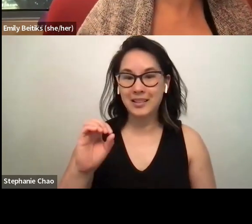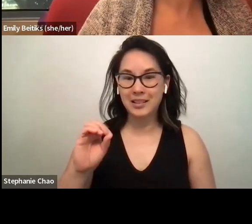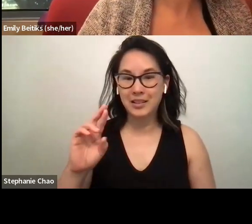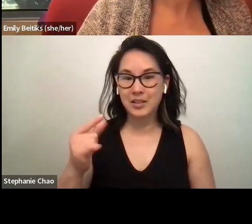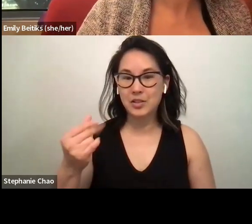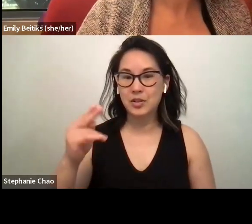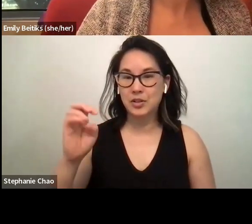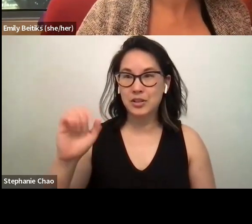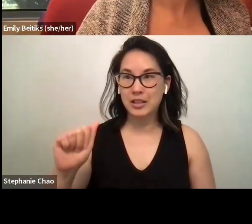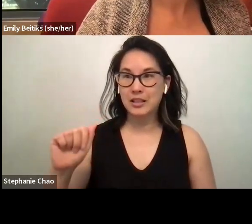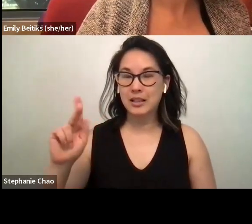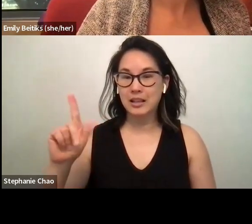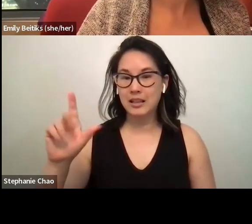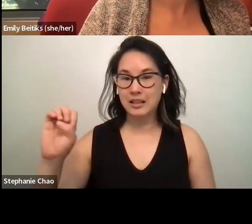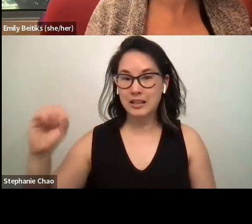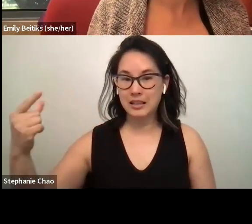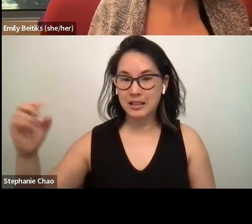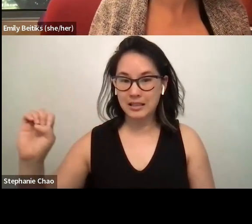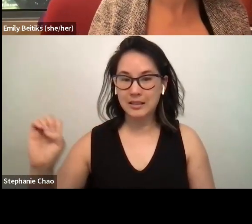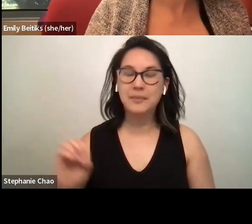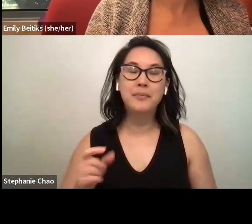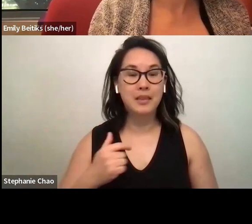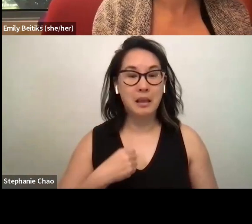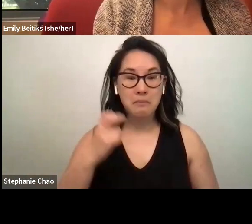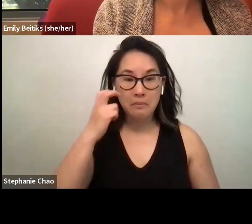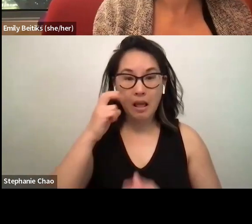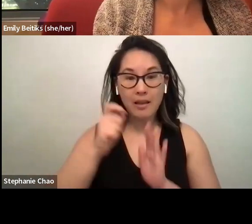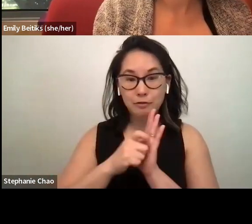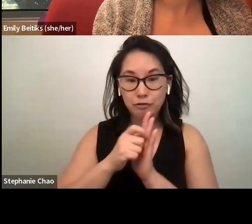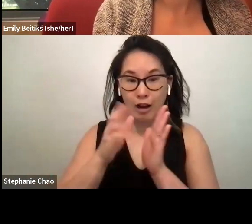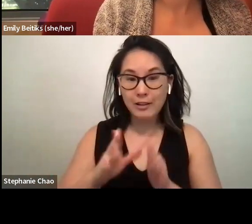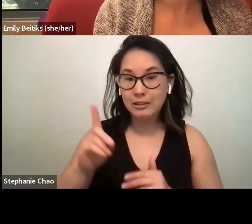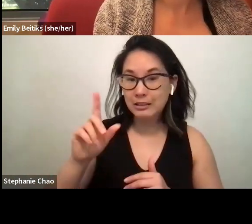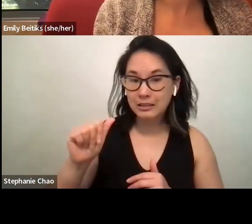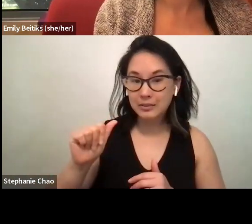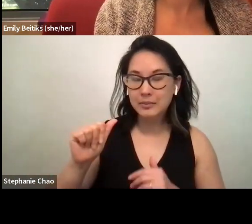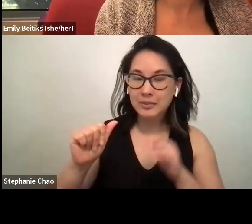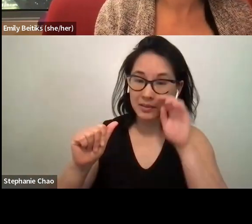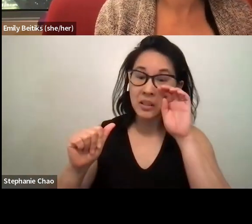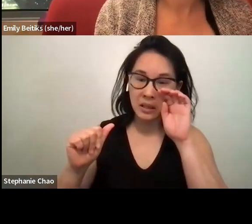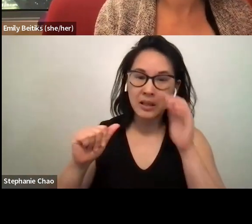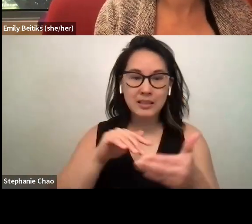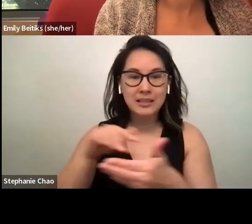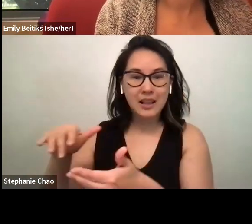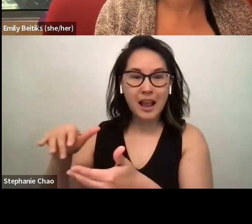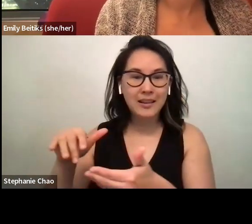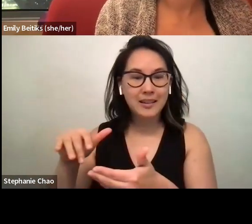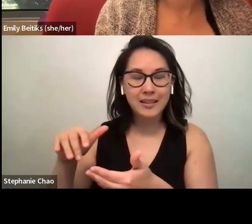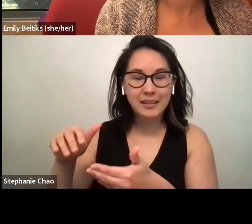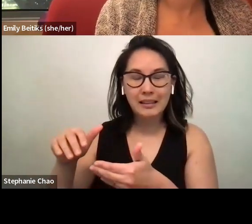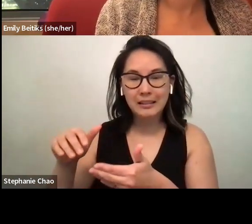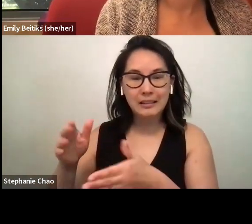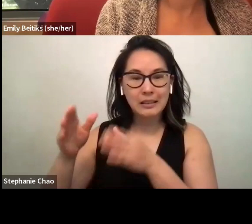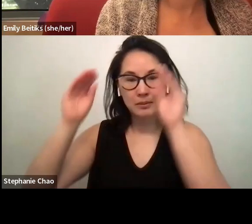Kleege. I am a blind writer and disability studies scholar.